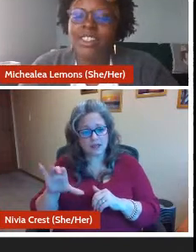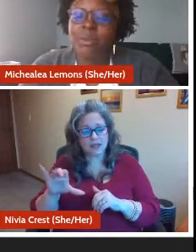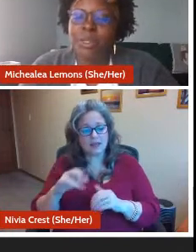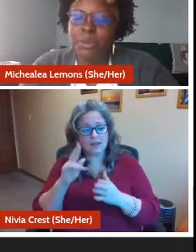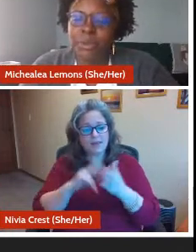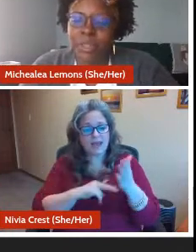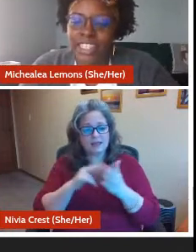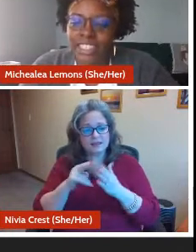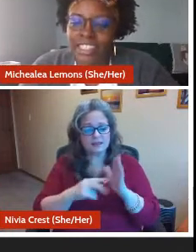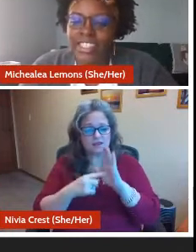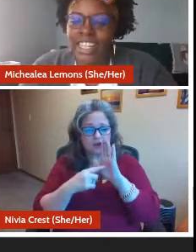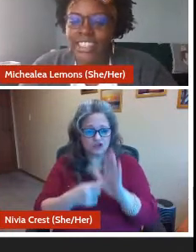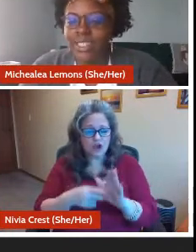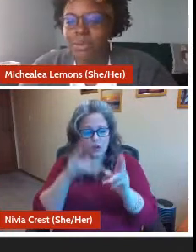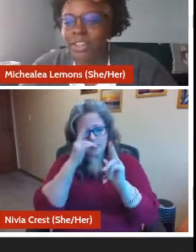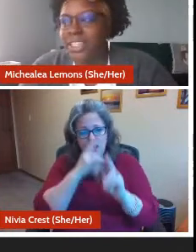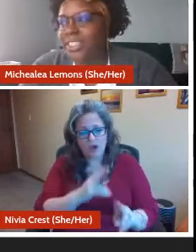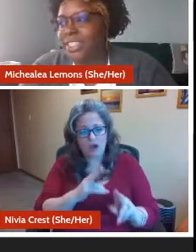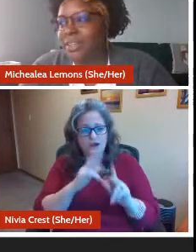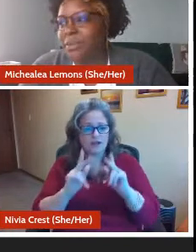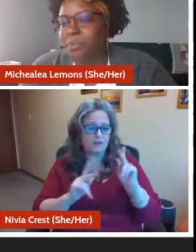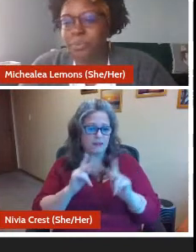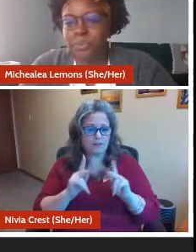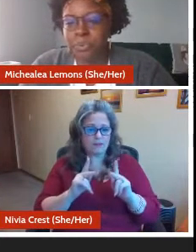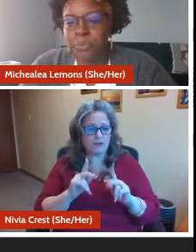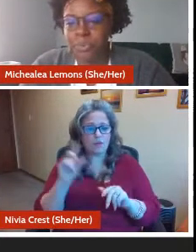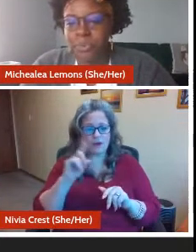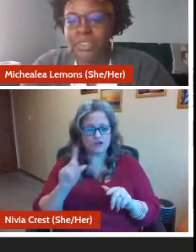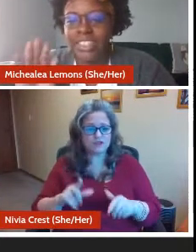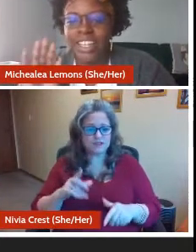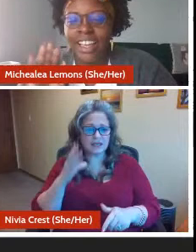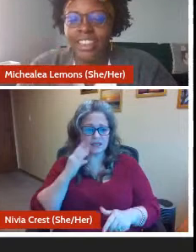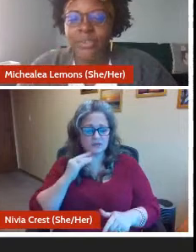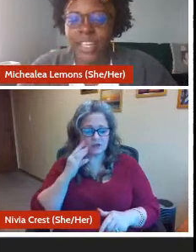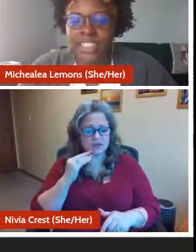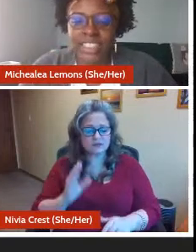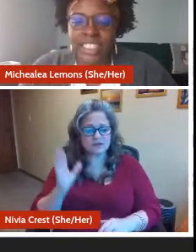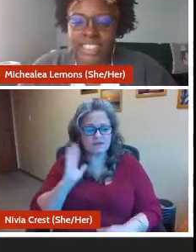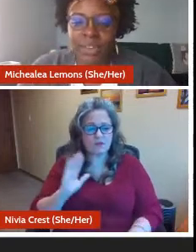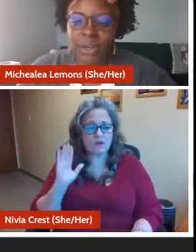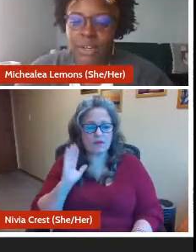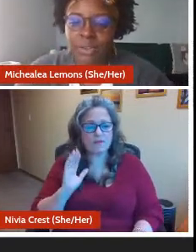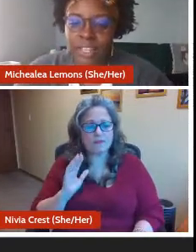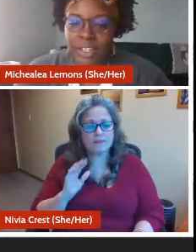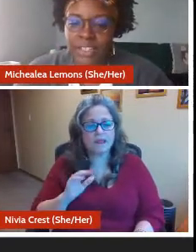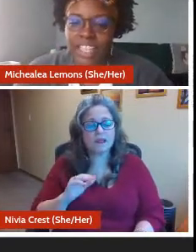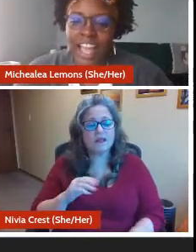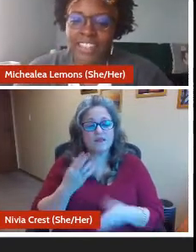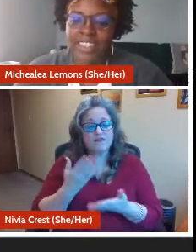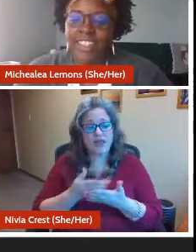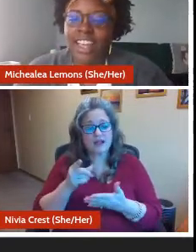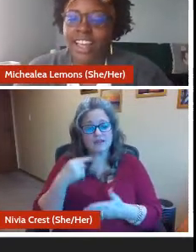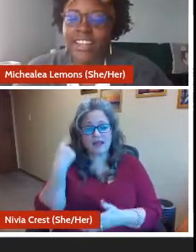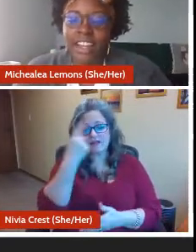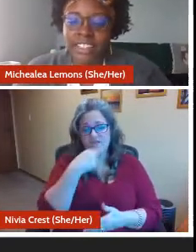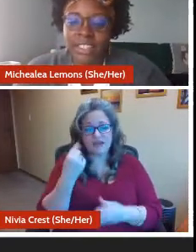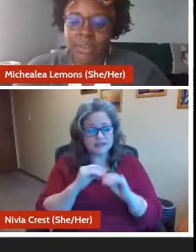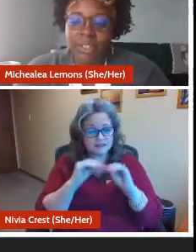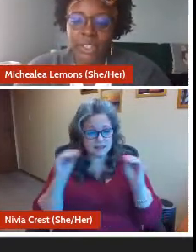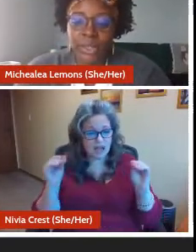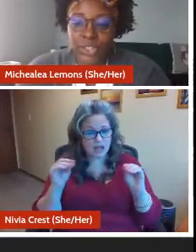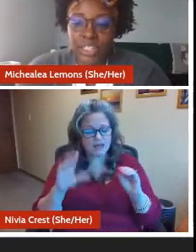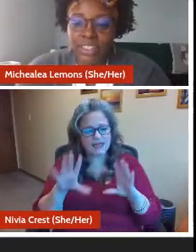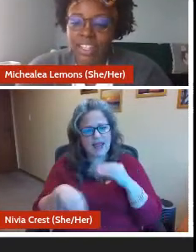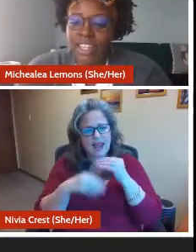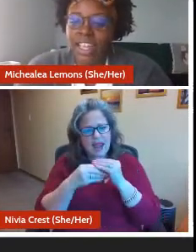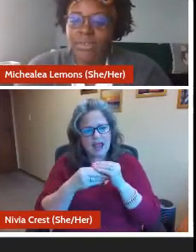and honor the people and places she has experienced. The facelessness of her figures adds a narrative